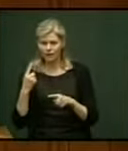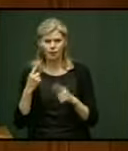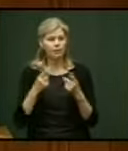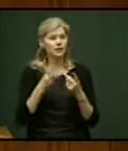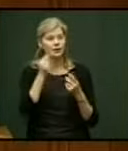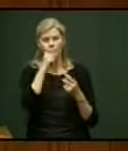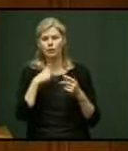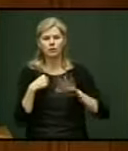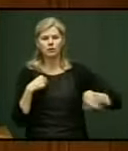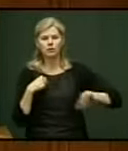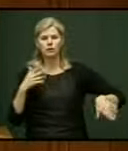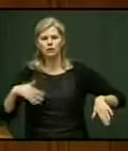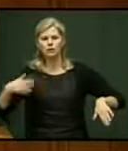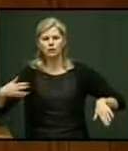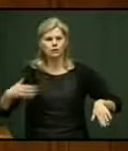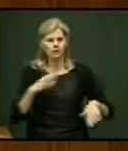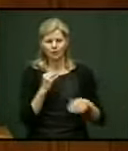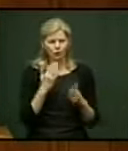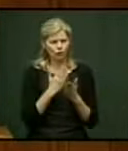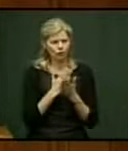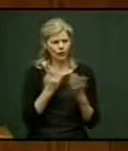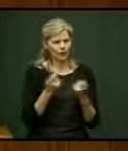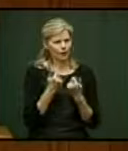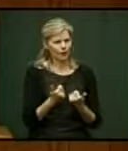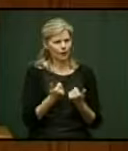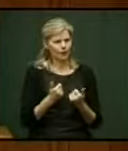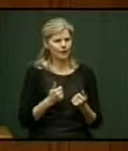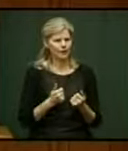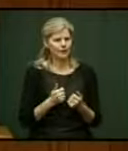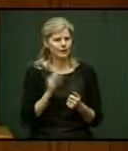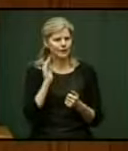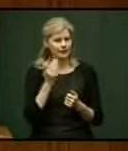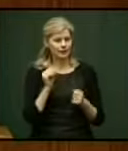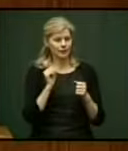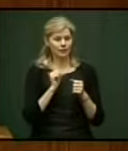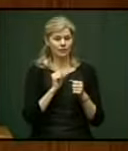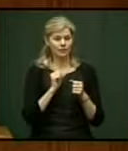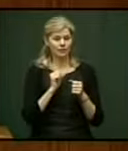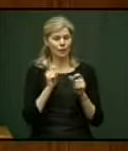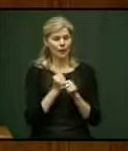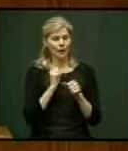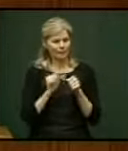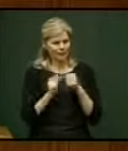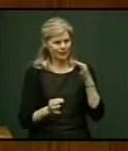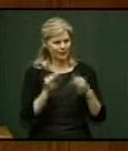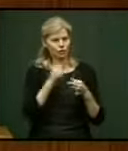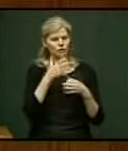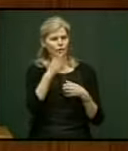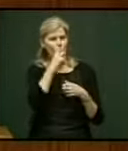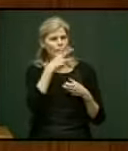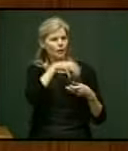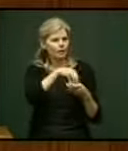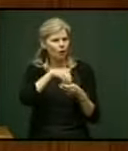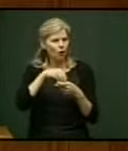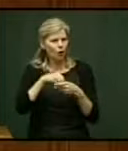necessarily advantageous. It turns out that we make better decisions collectively when more people are involved in the debate, even if it takes